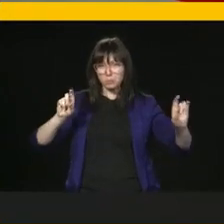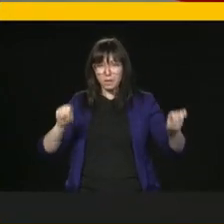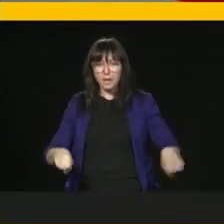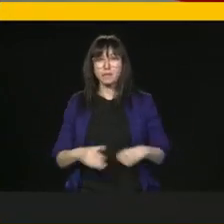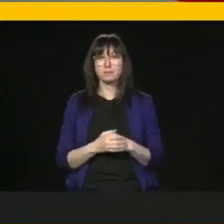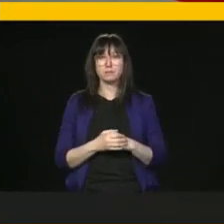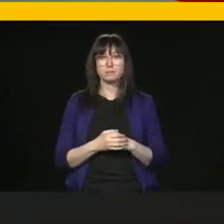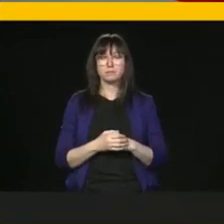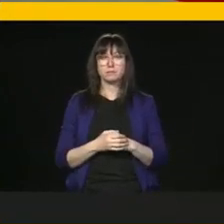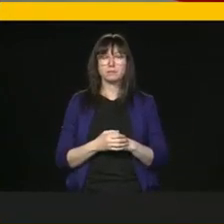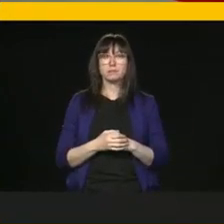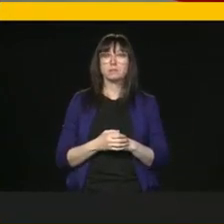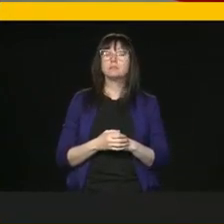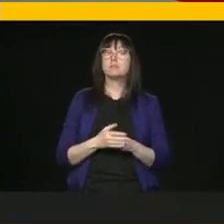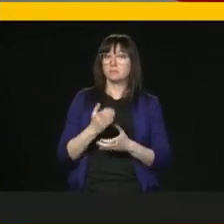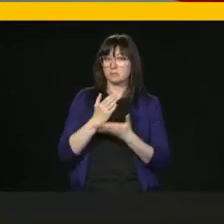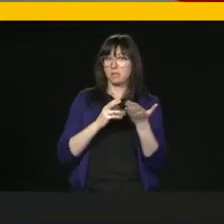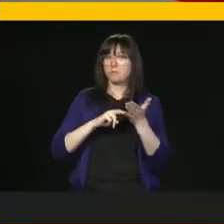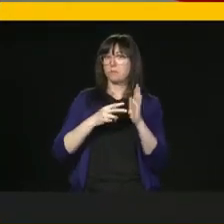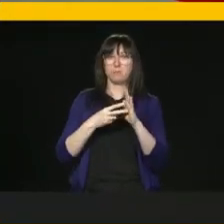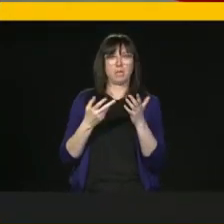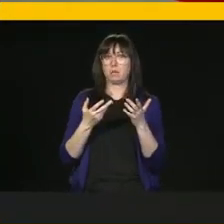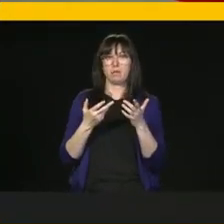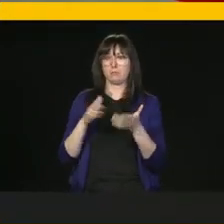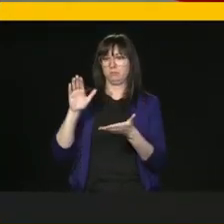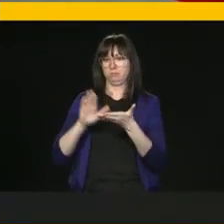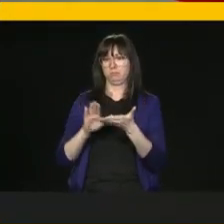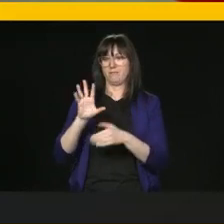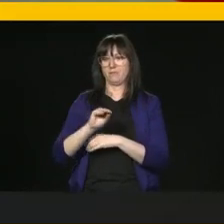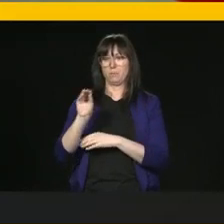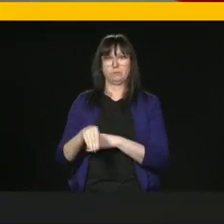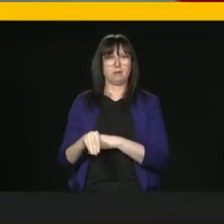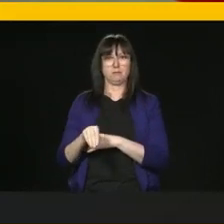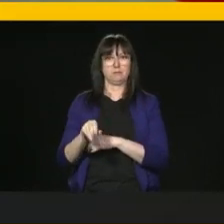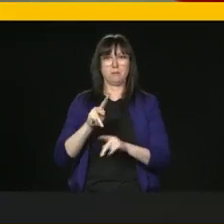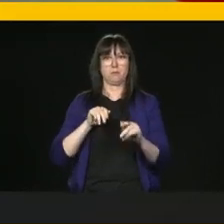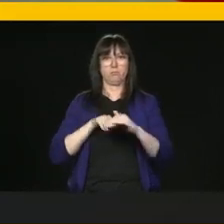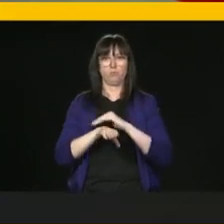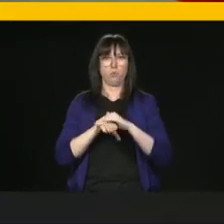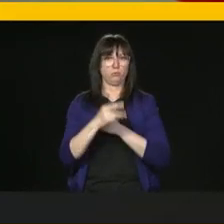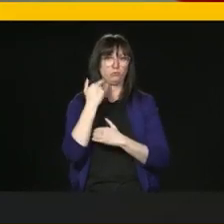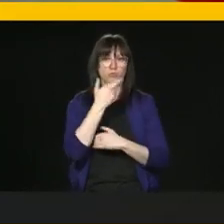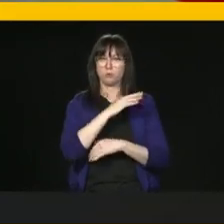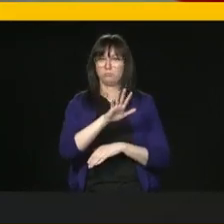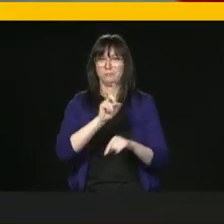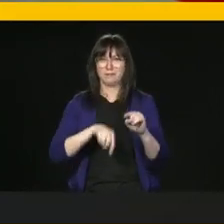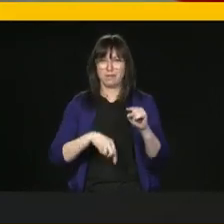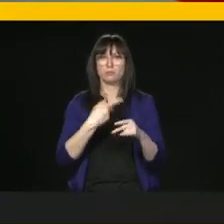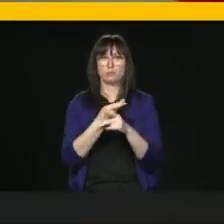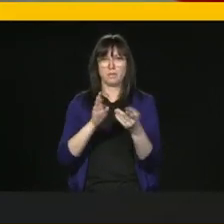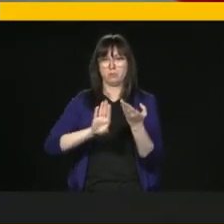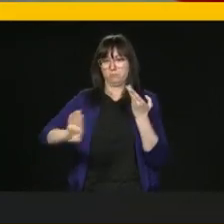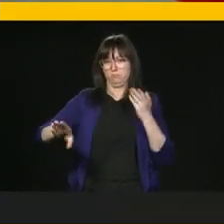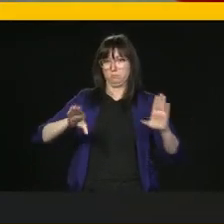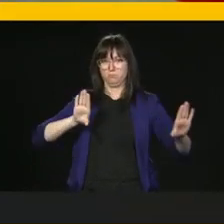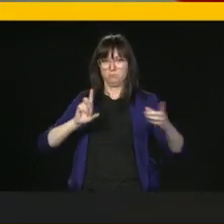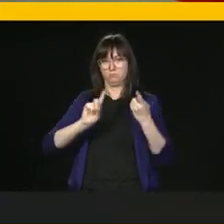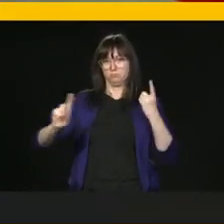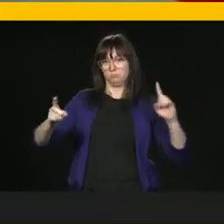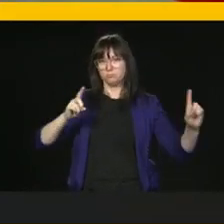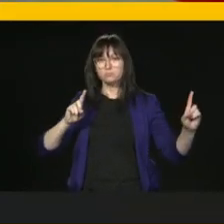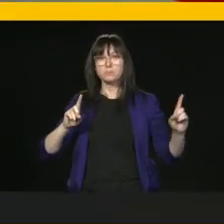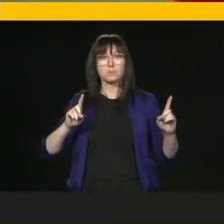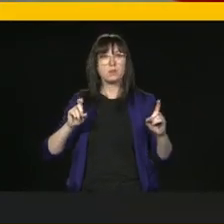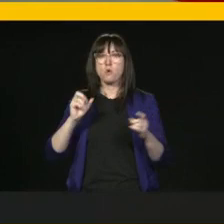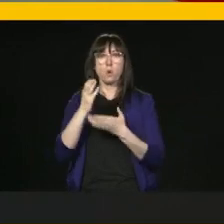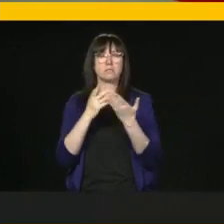your capacity by 50% in order to increase that social distancing. And others, depending on their context, have actually closed restaurants for a temporary